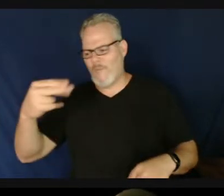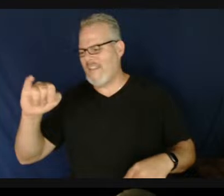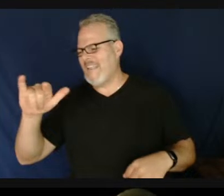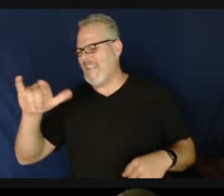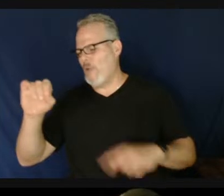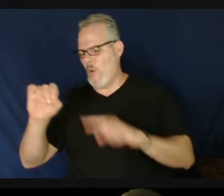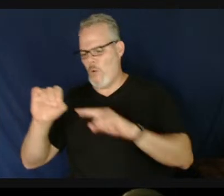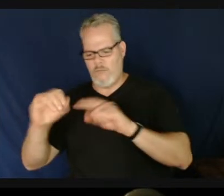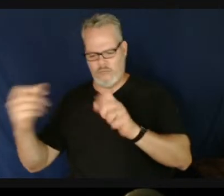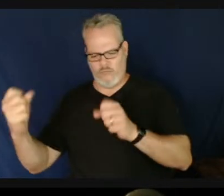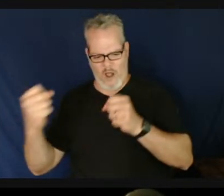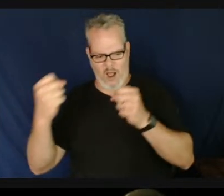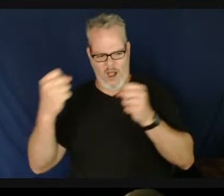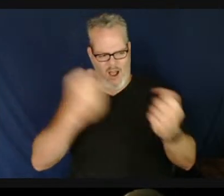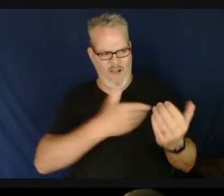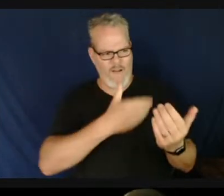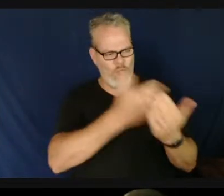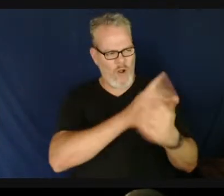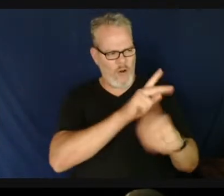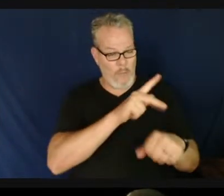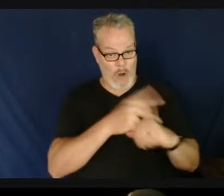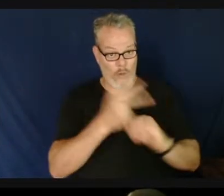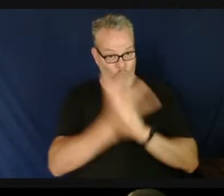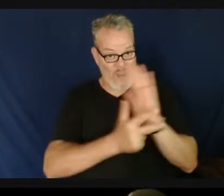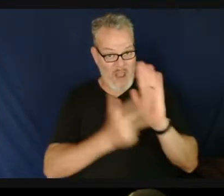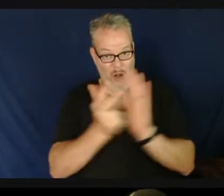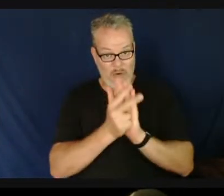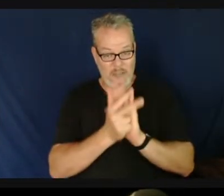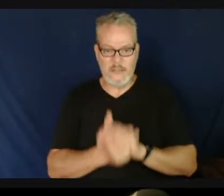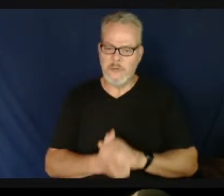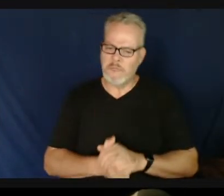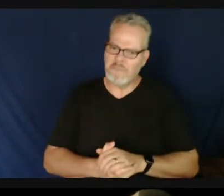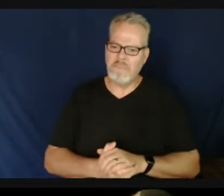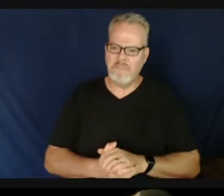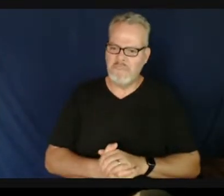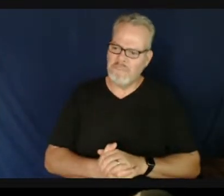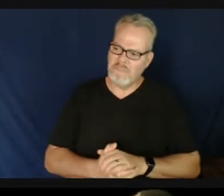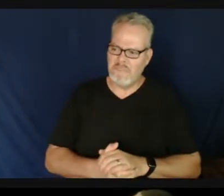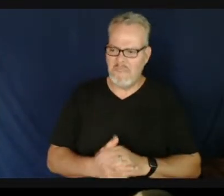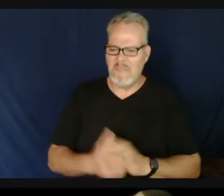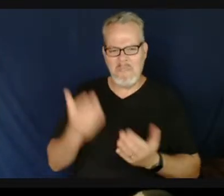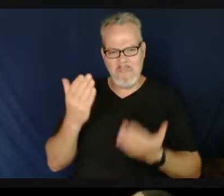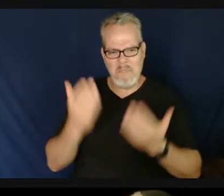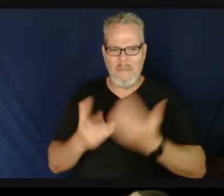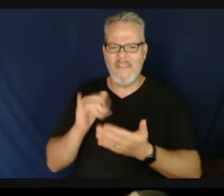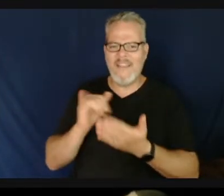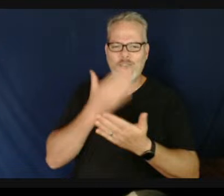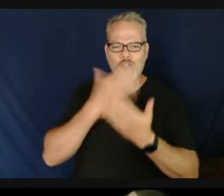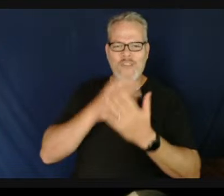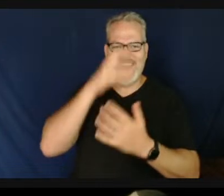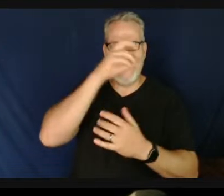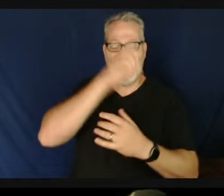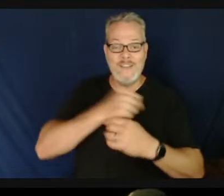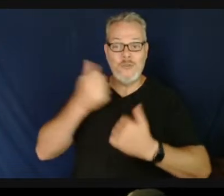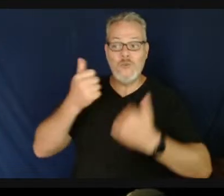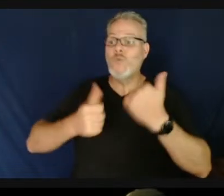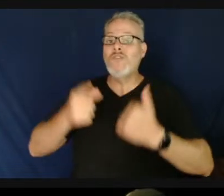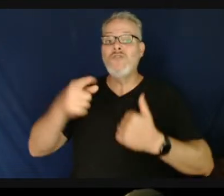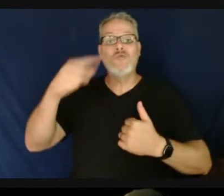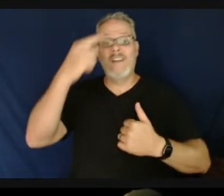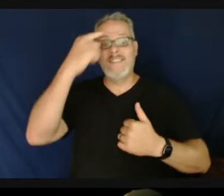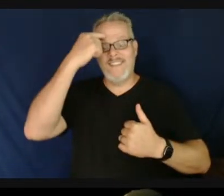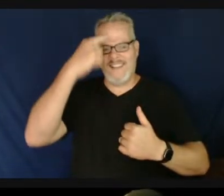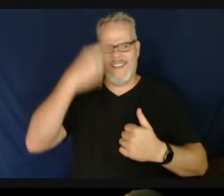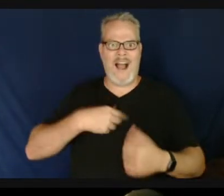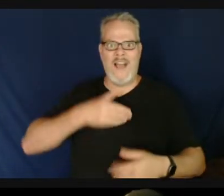park? 3 hours? That'd about be a good over-under, I bet. Ooh, I don't know. I drink too